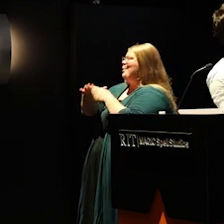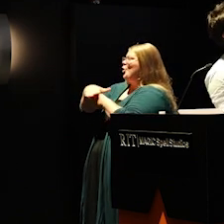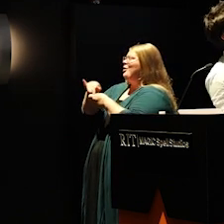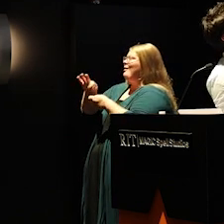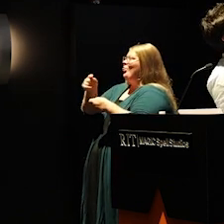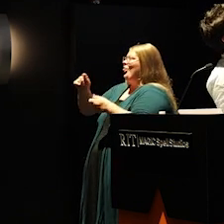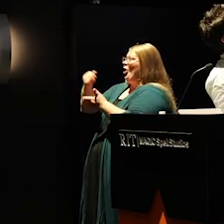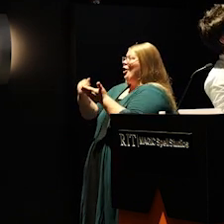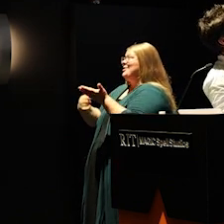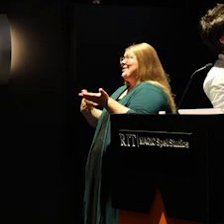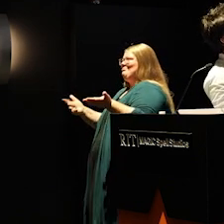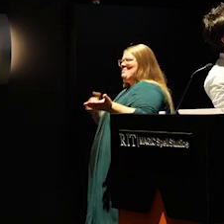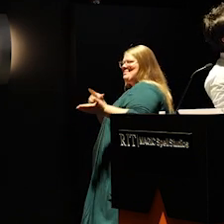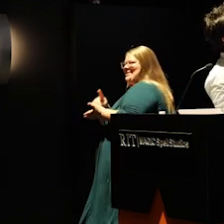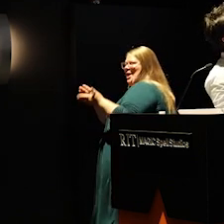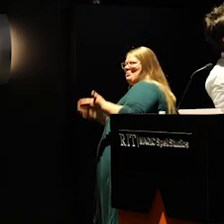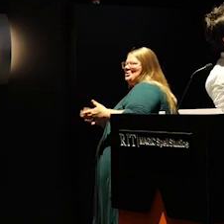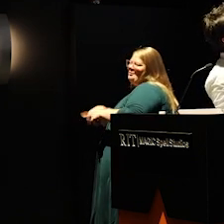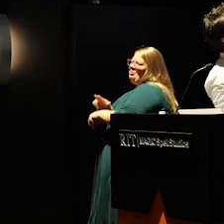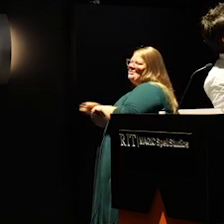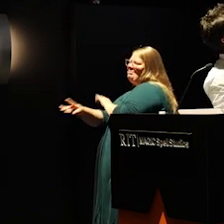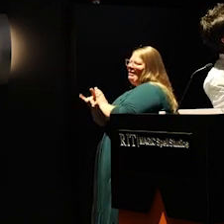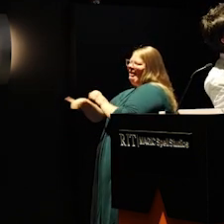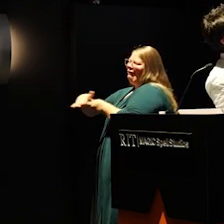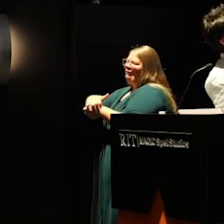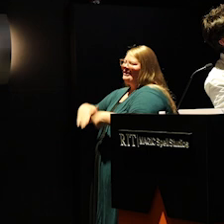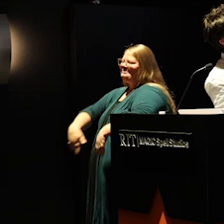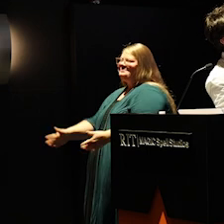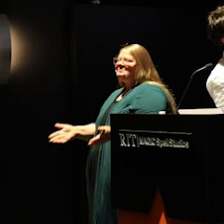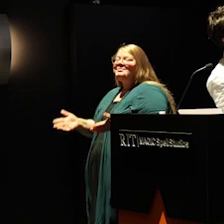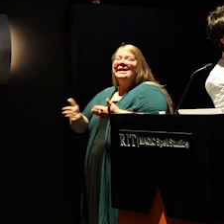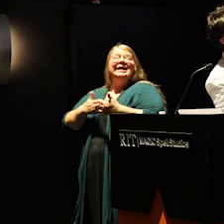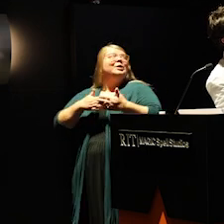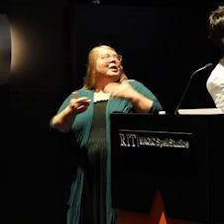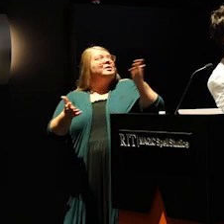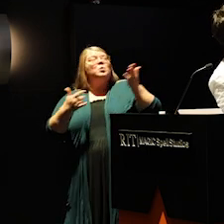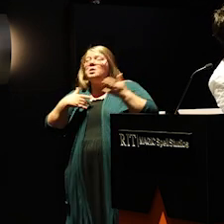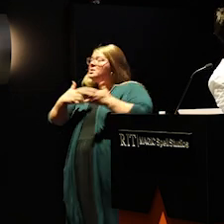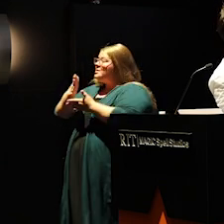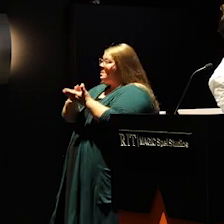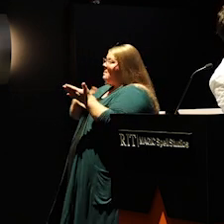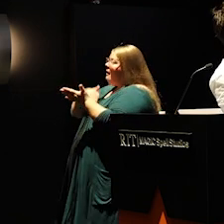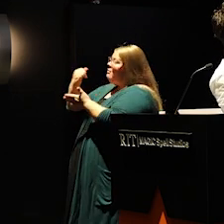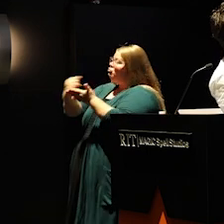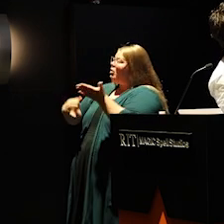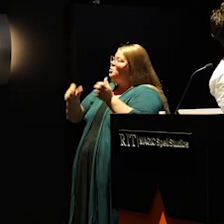course. But lots of cool stuff. You can see some of those sketches manifest a little bit